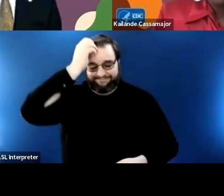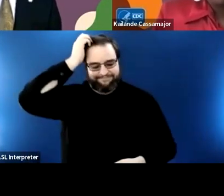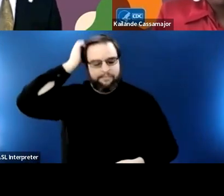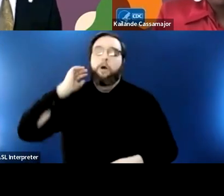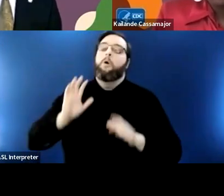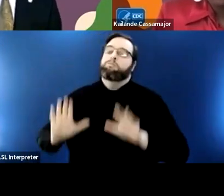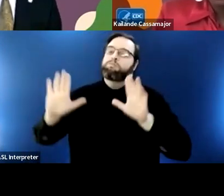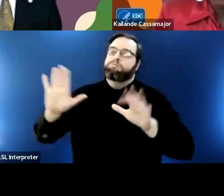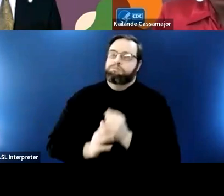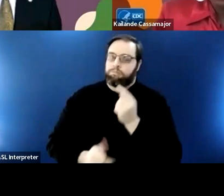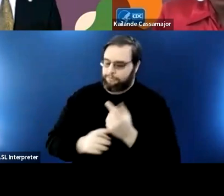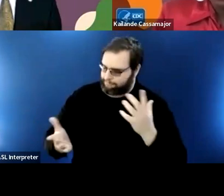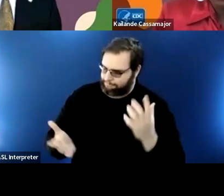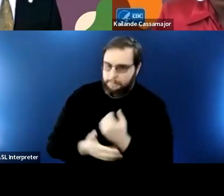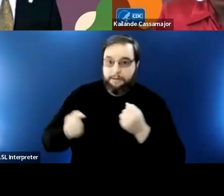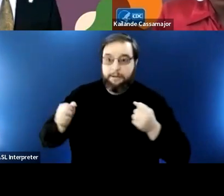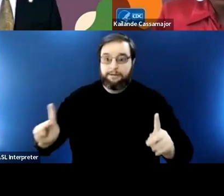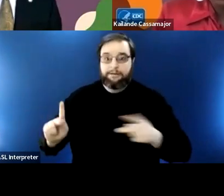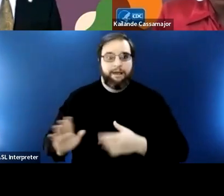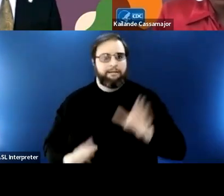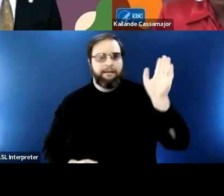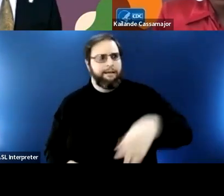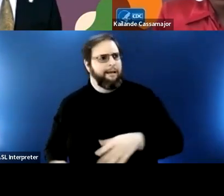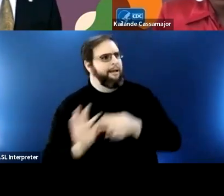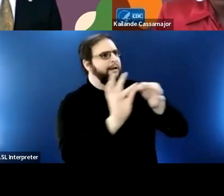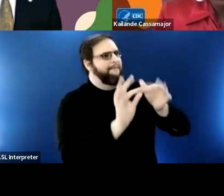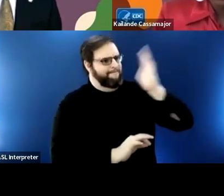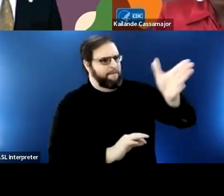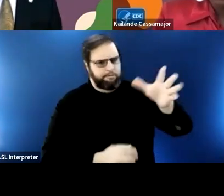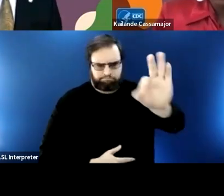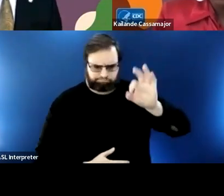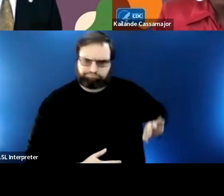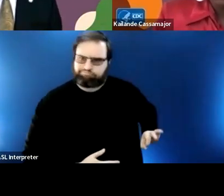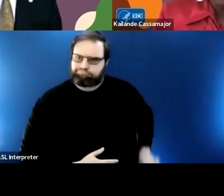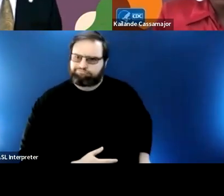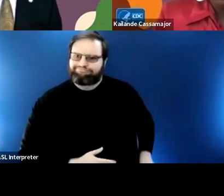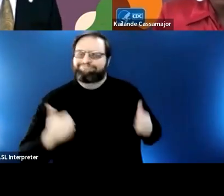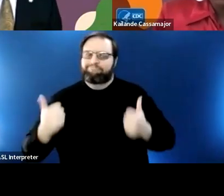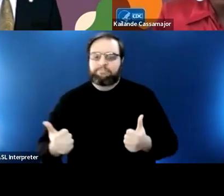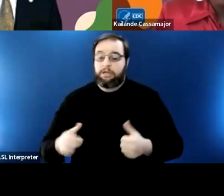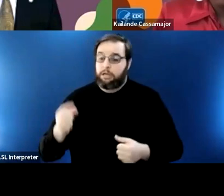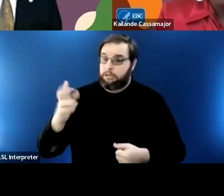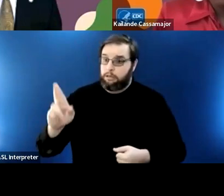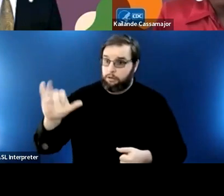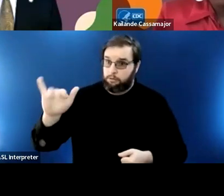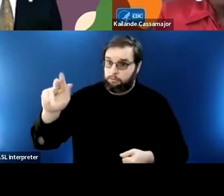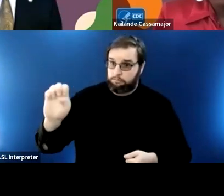See, you just took this opportunity and parlayed into something for the future. Dr. Carlisle, would you like to add anything to that?